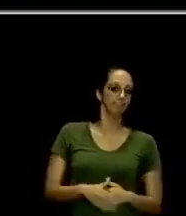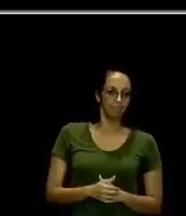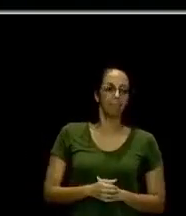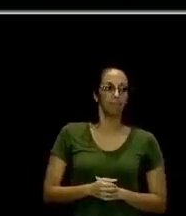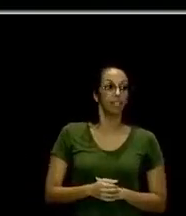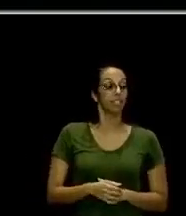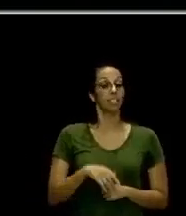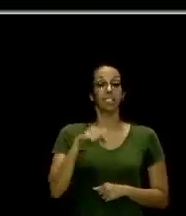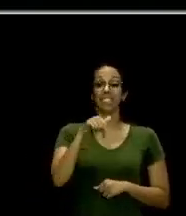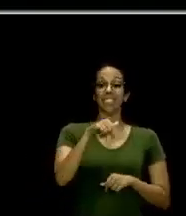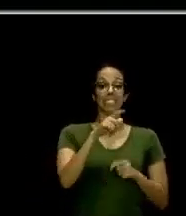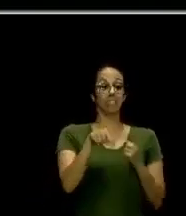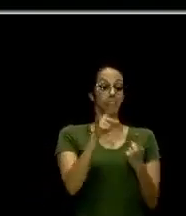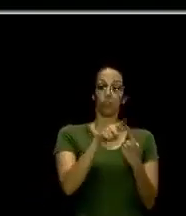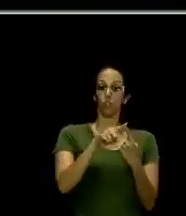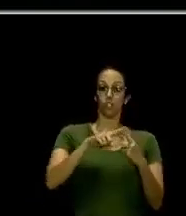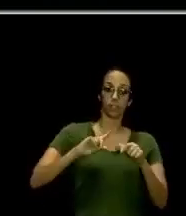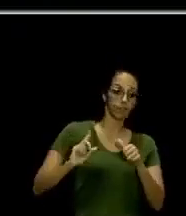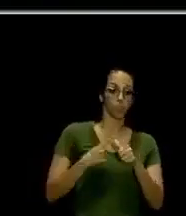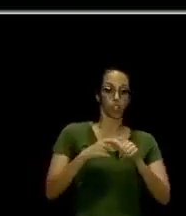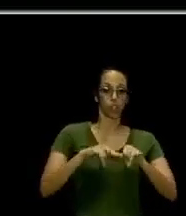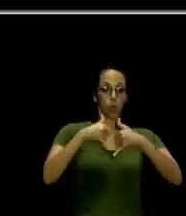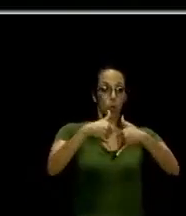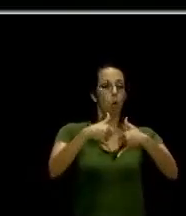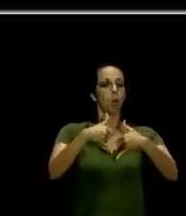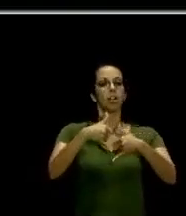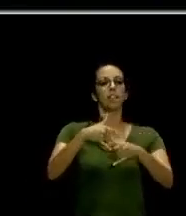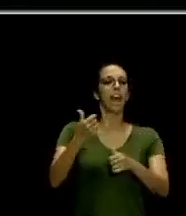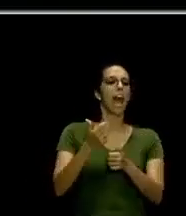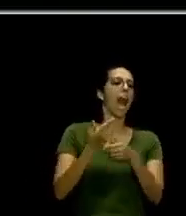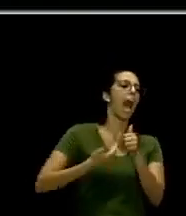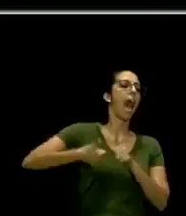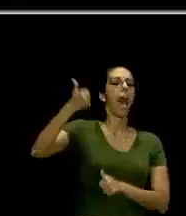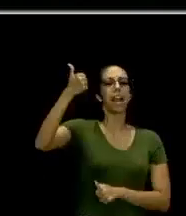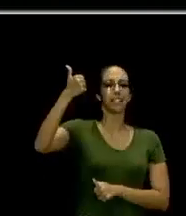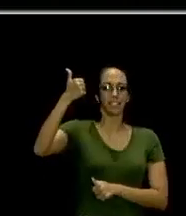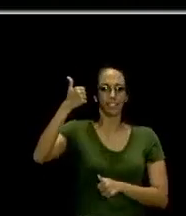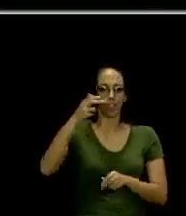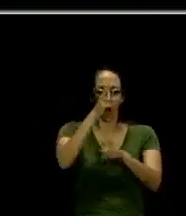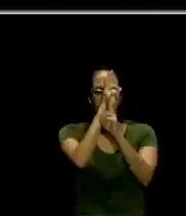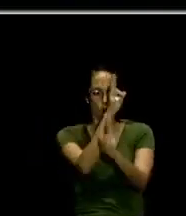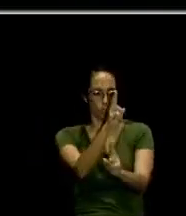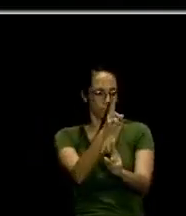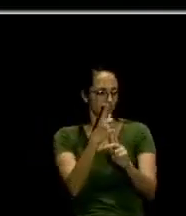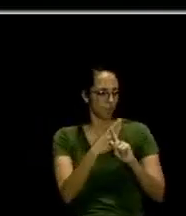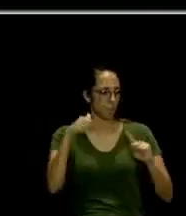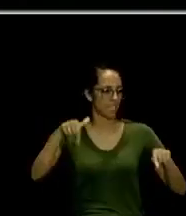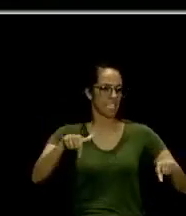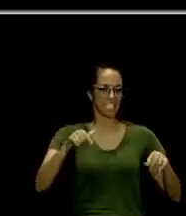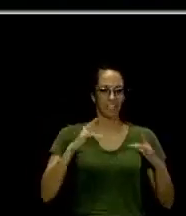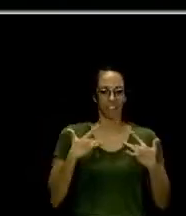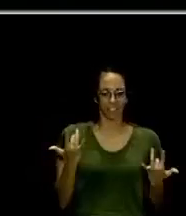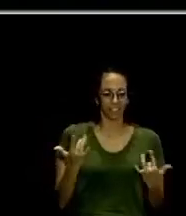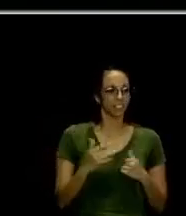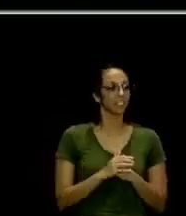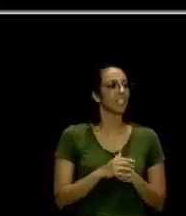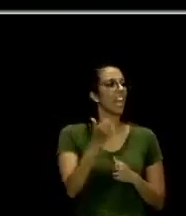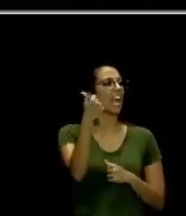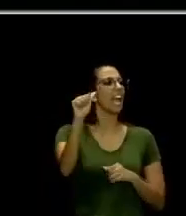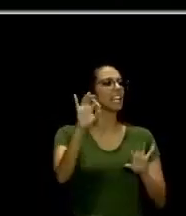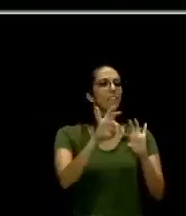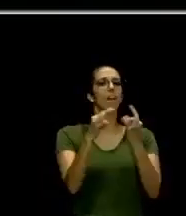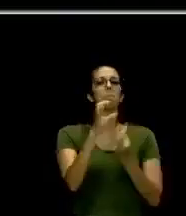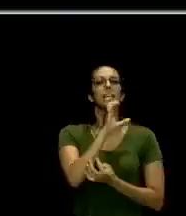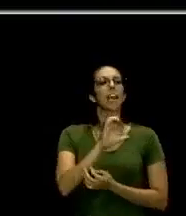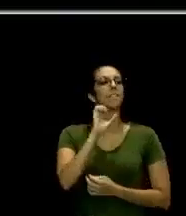This award is considered our highest honor by the Family Cafe. If I have any Family Cafe staff out there,